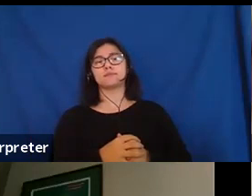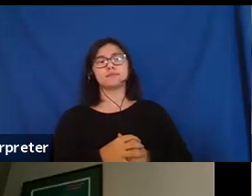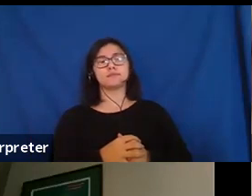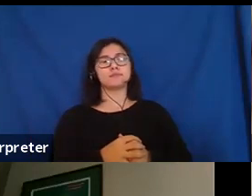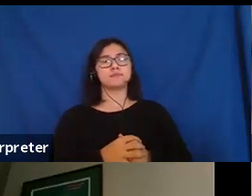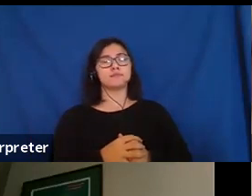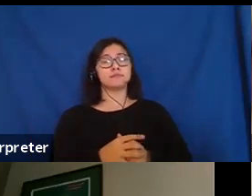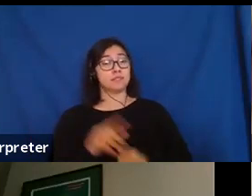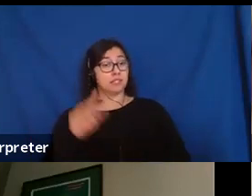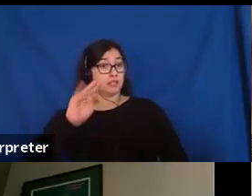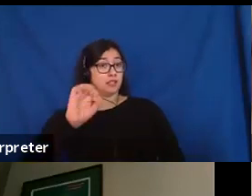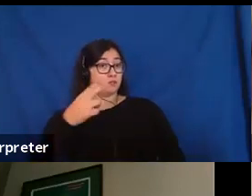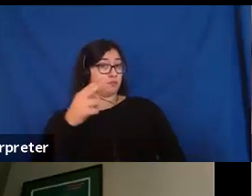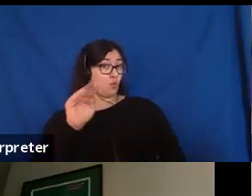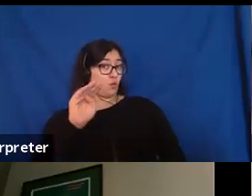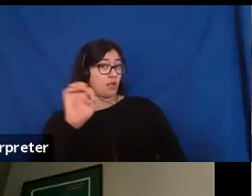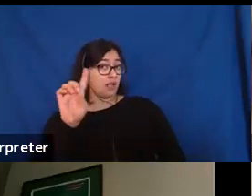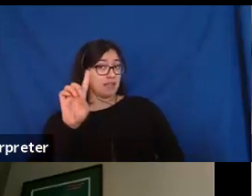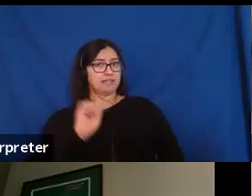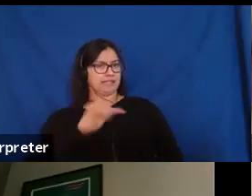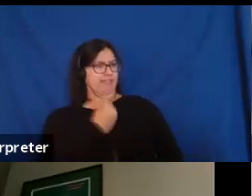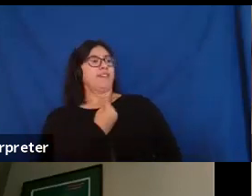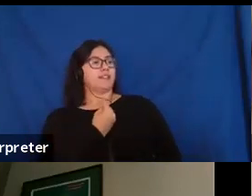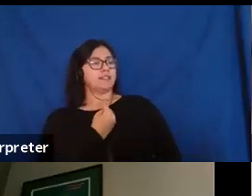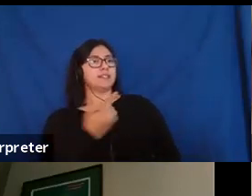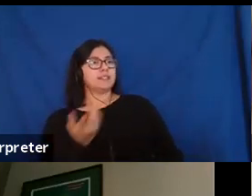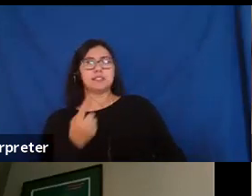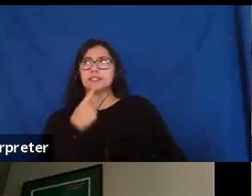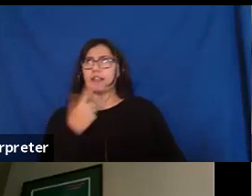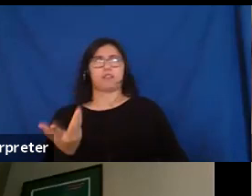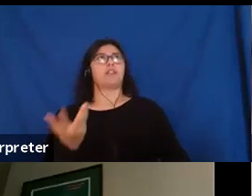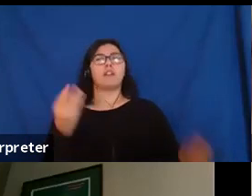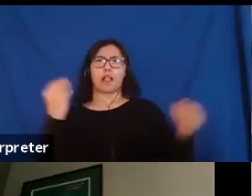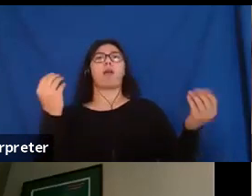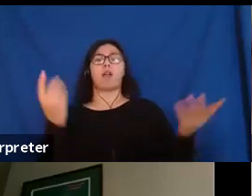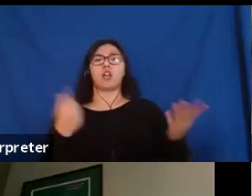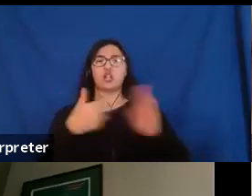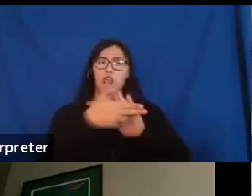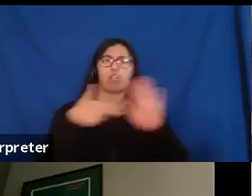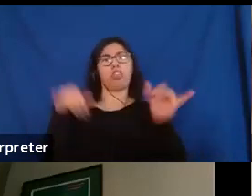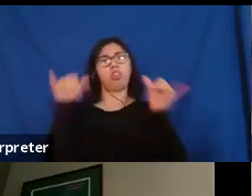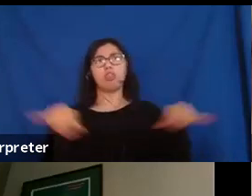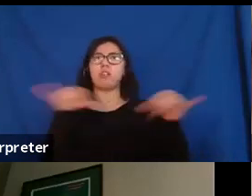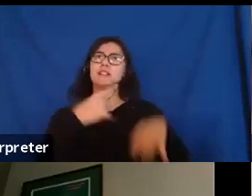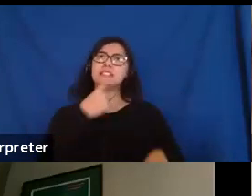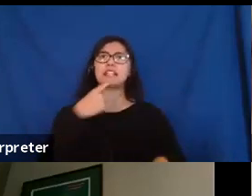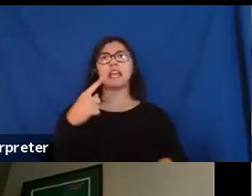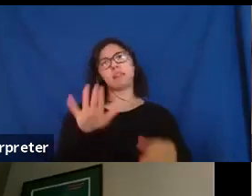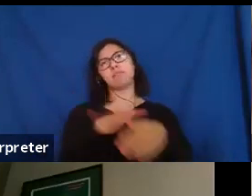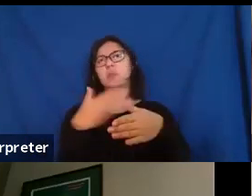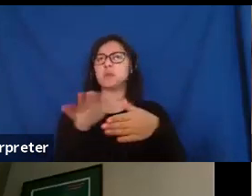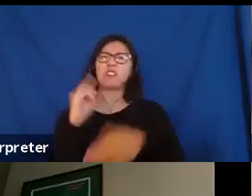He feels offended. They say, hey, y'all stereotyping because of the music and everything like that.